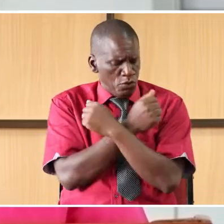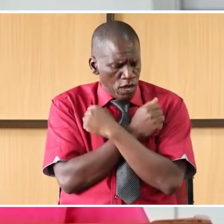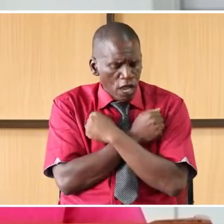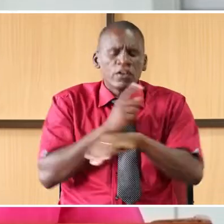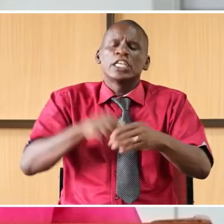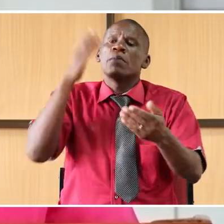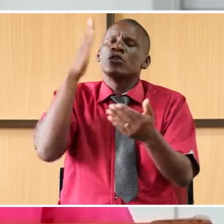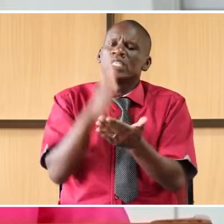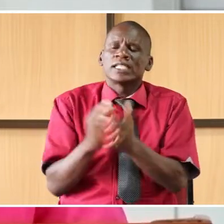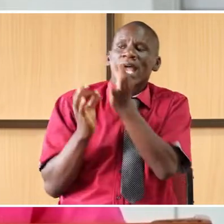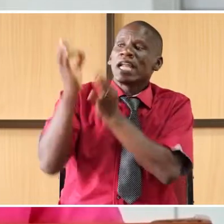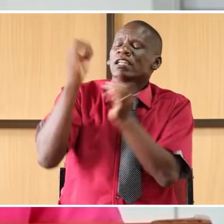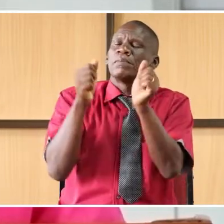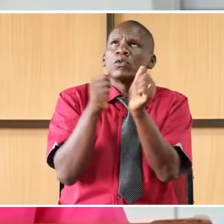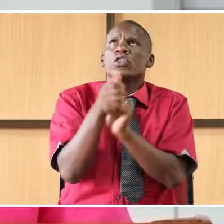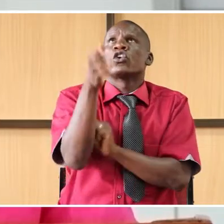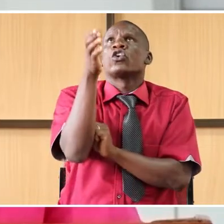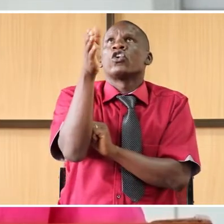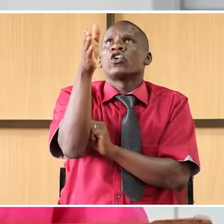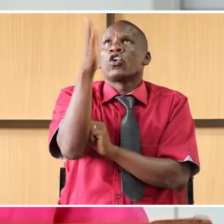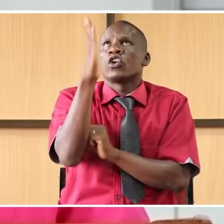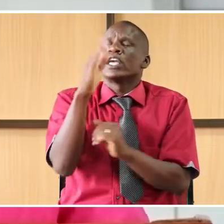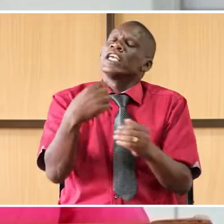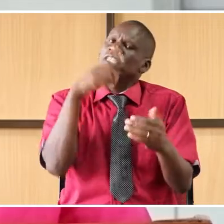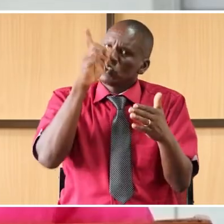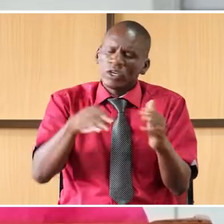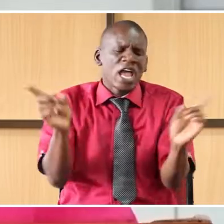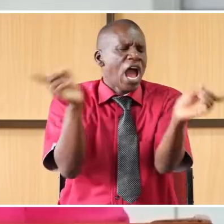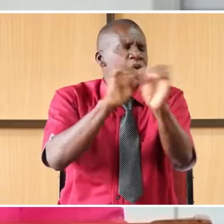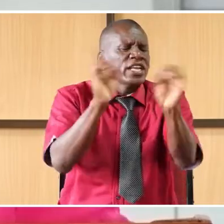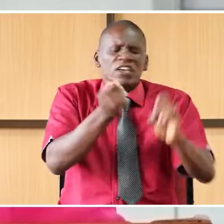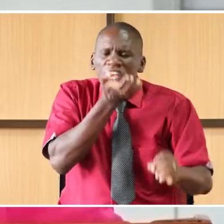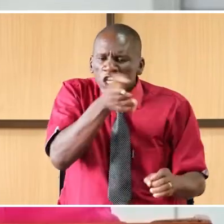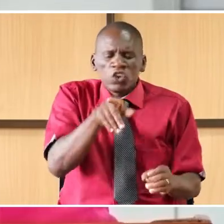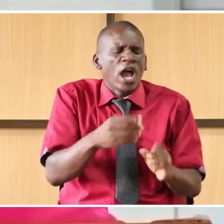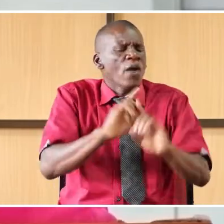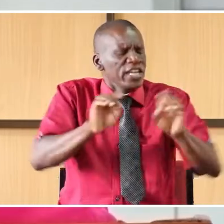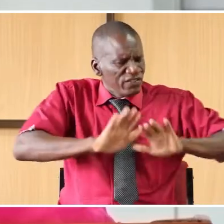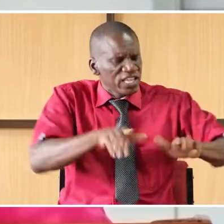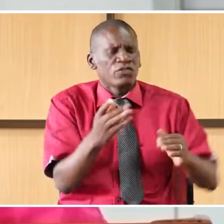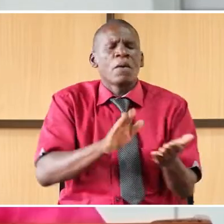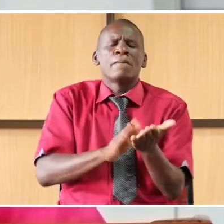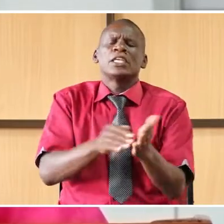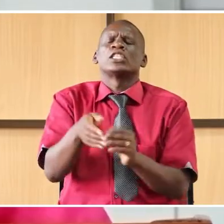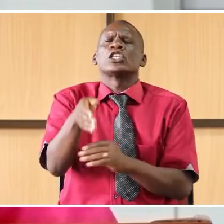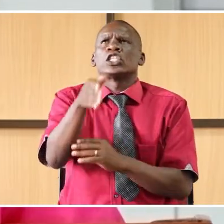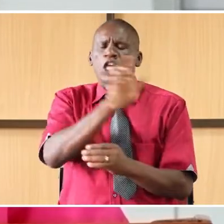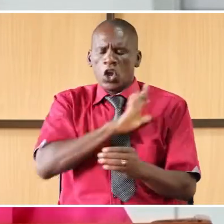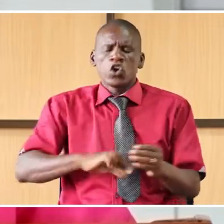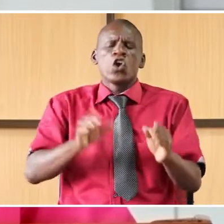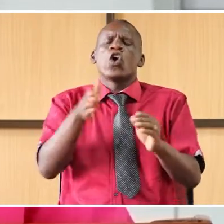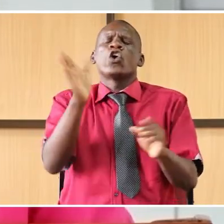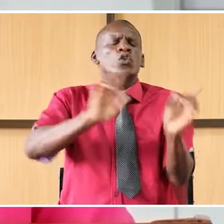we trust and rely on him, he says, I will never forsake him. Praise the Lord. God will